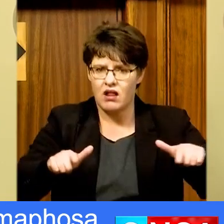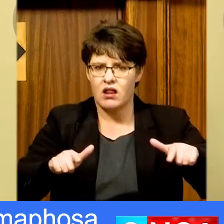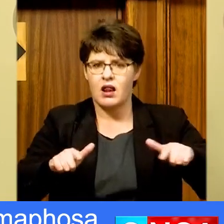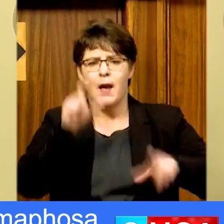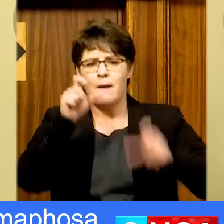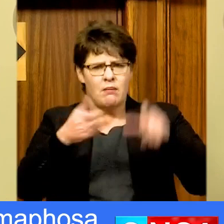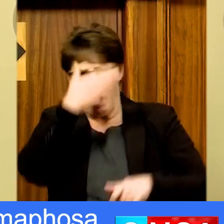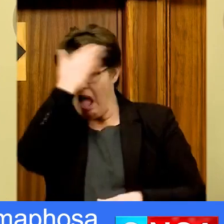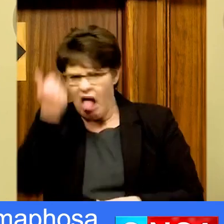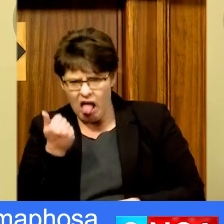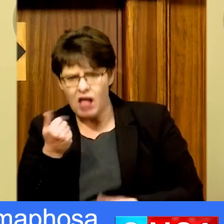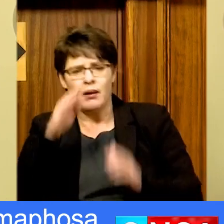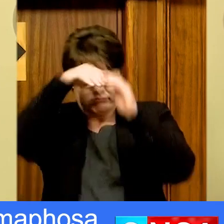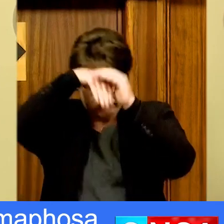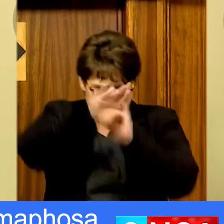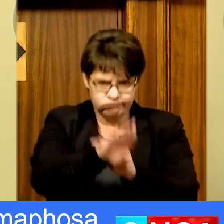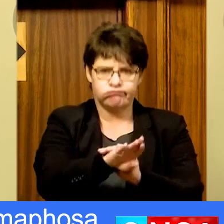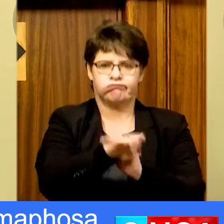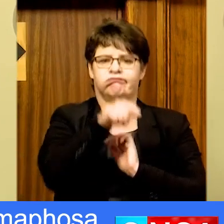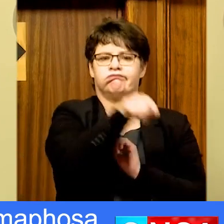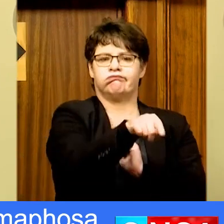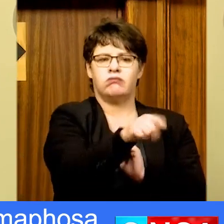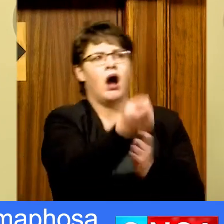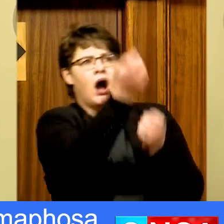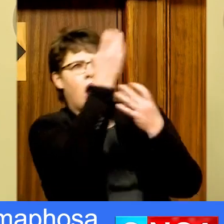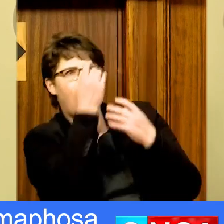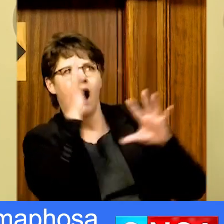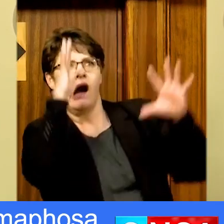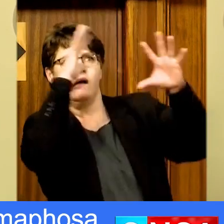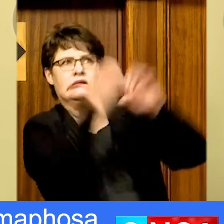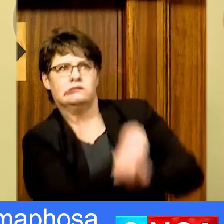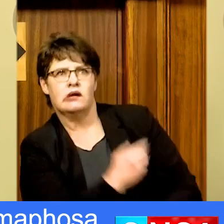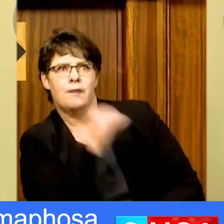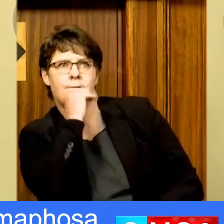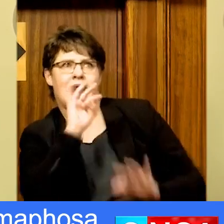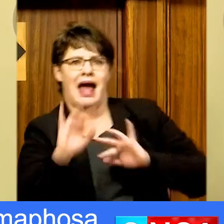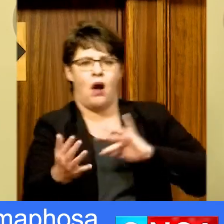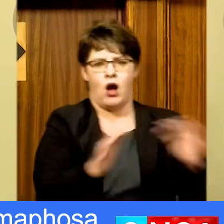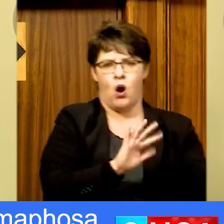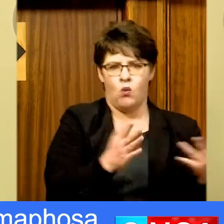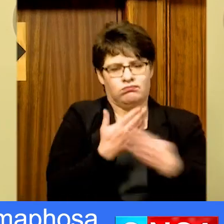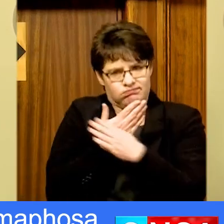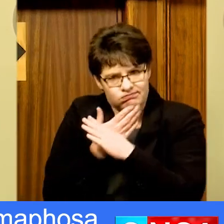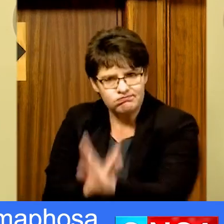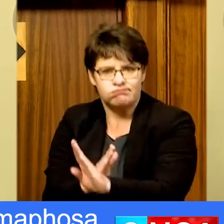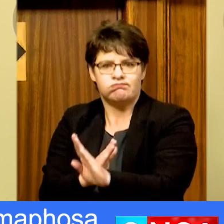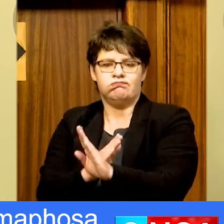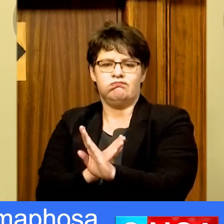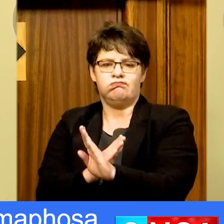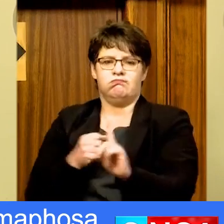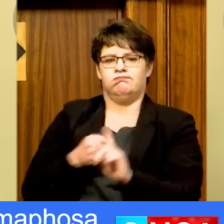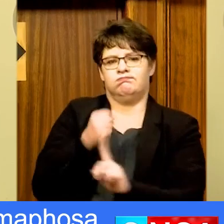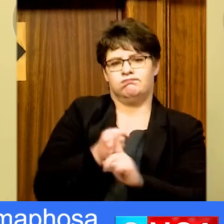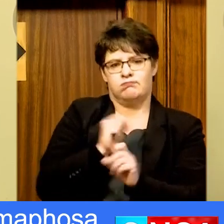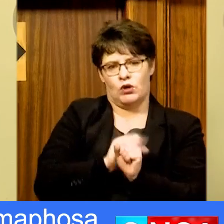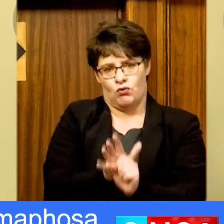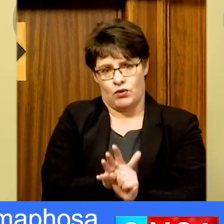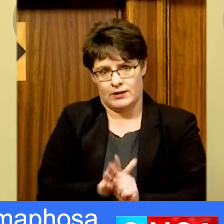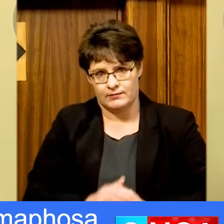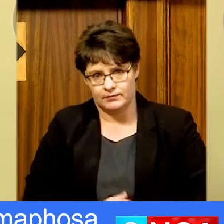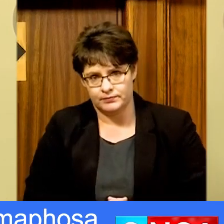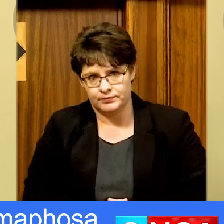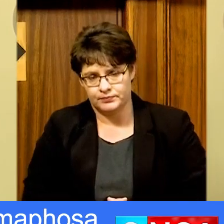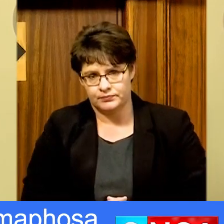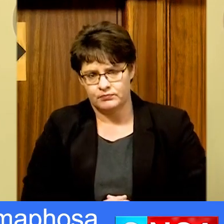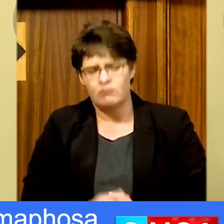our people to be involved at that level in fighting this disease. As